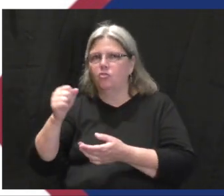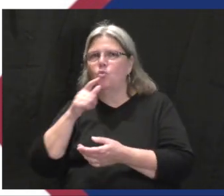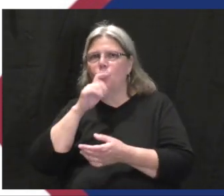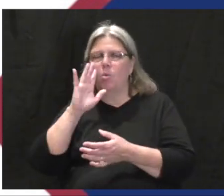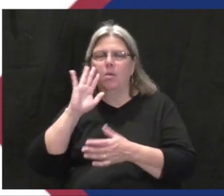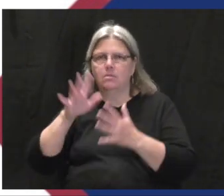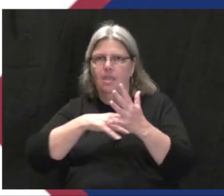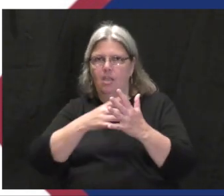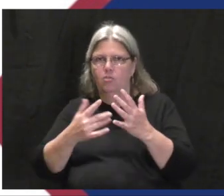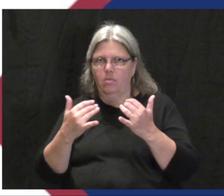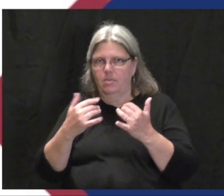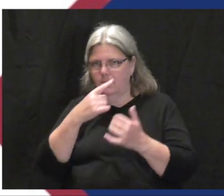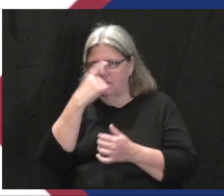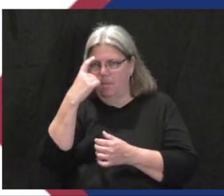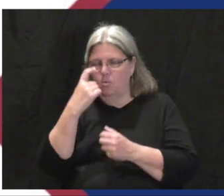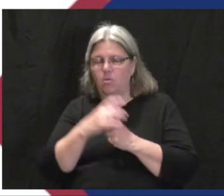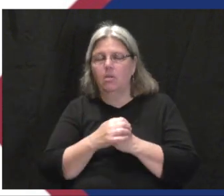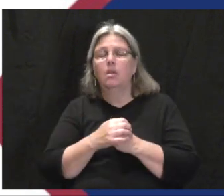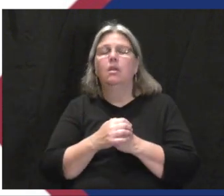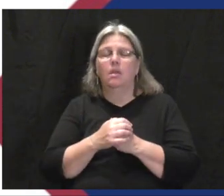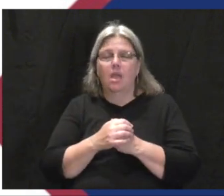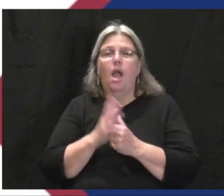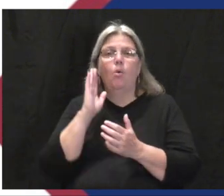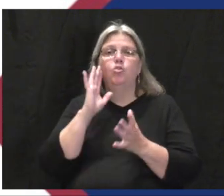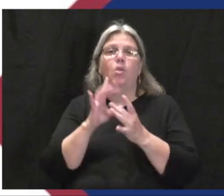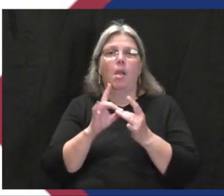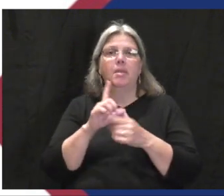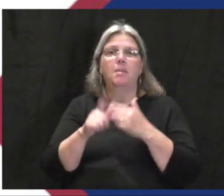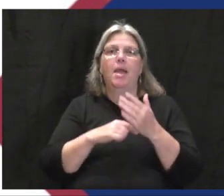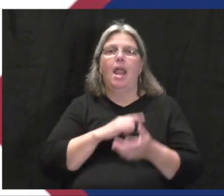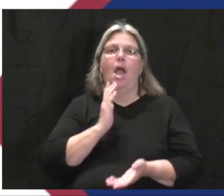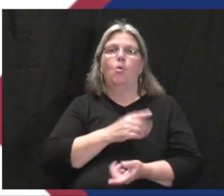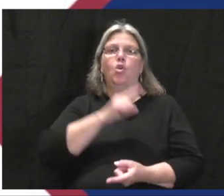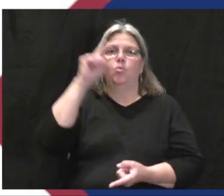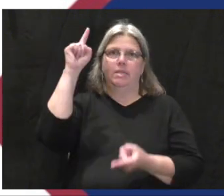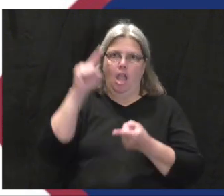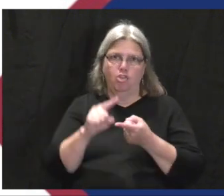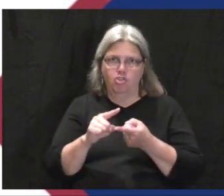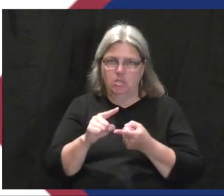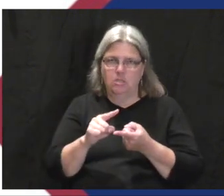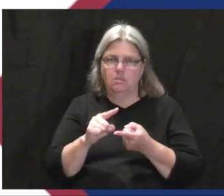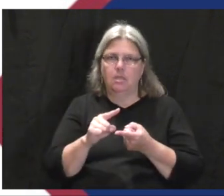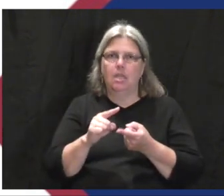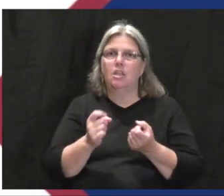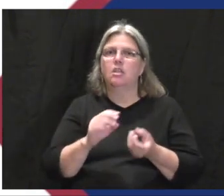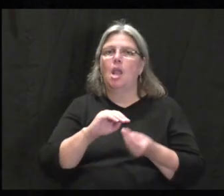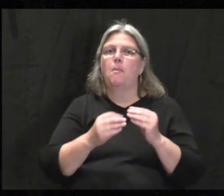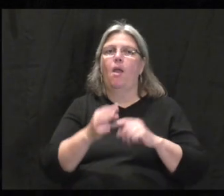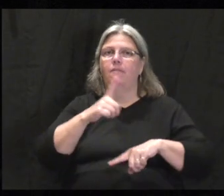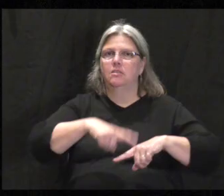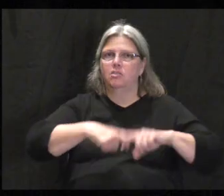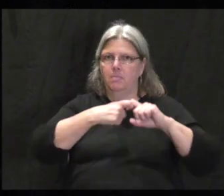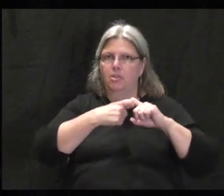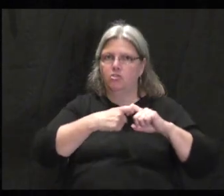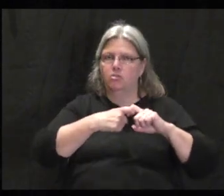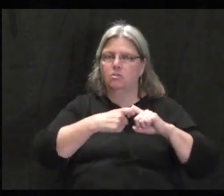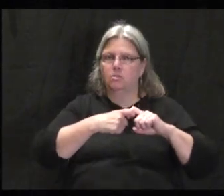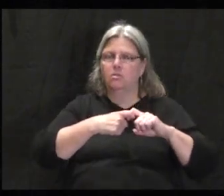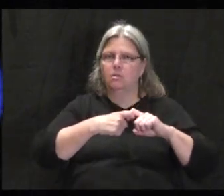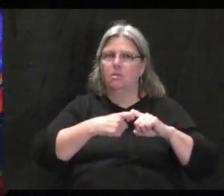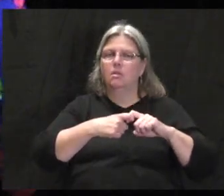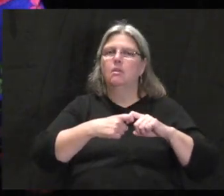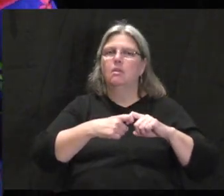OSS overall. And when you look at the dramatic decrease that you see in from like 11,000 something to 4,000 something when you think